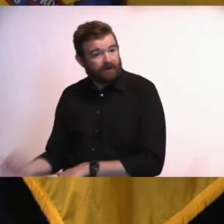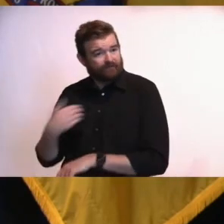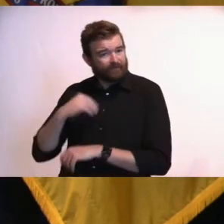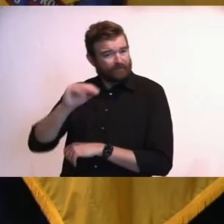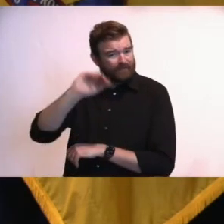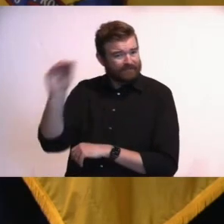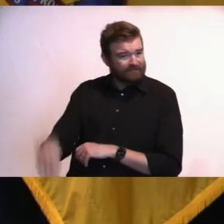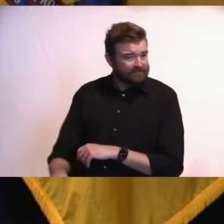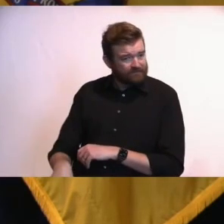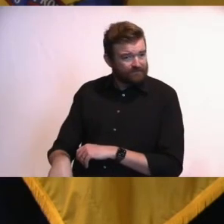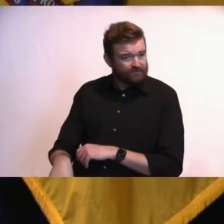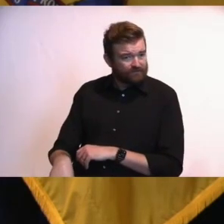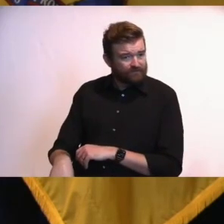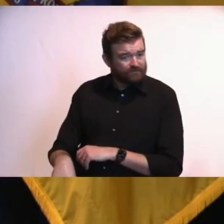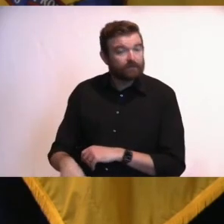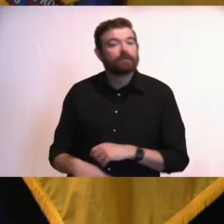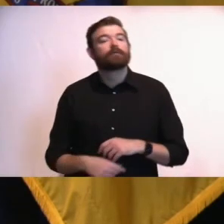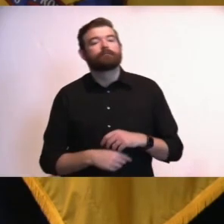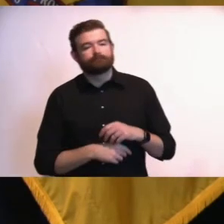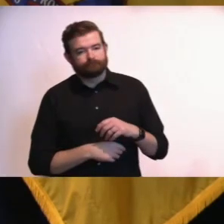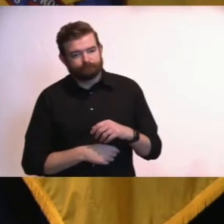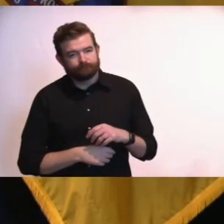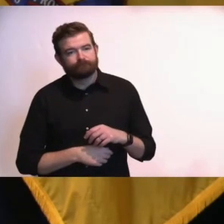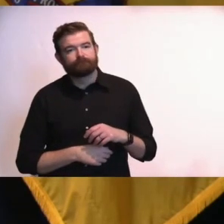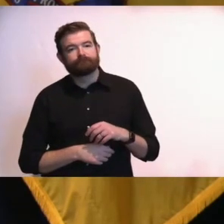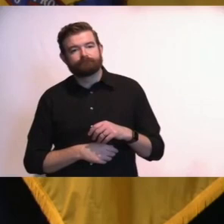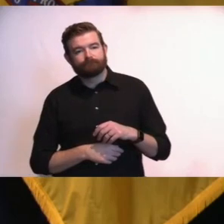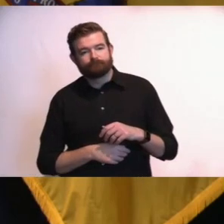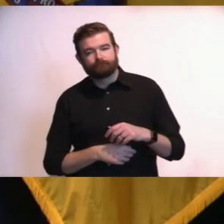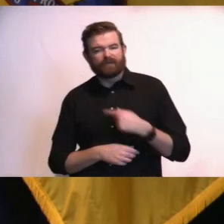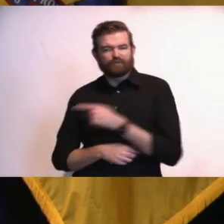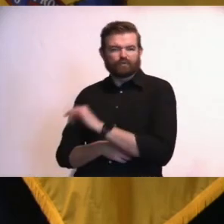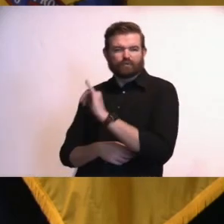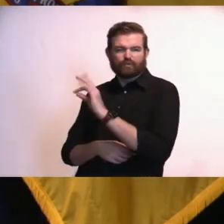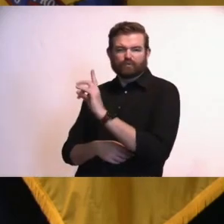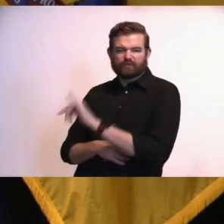So I will leave the last one to Judy and Tina.